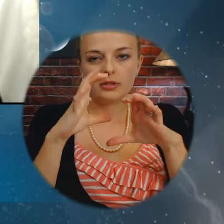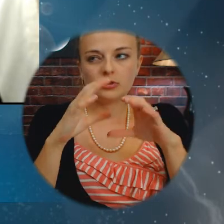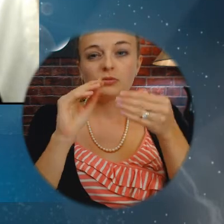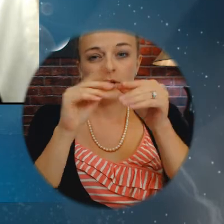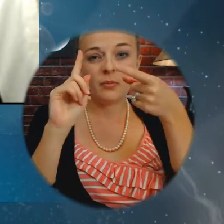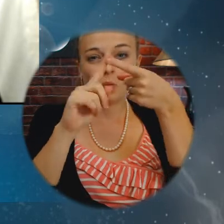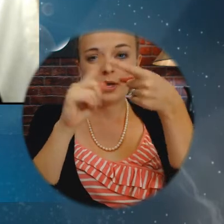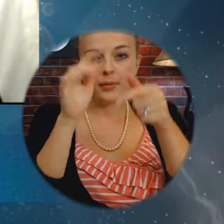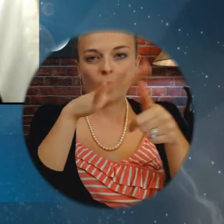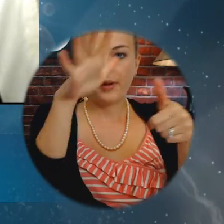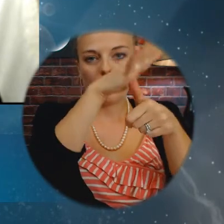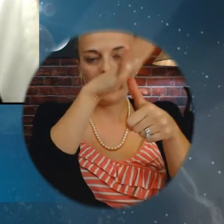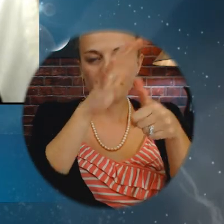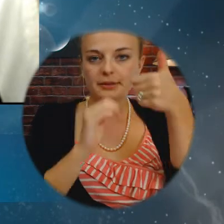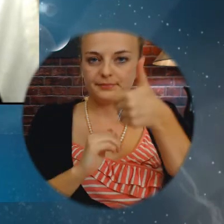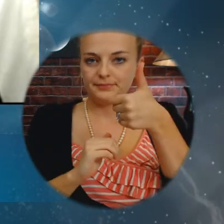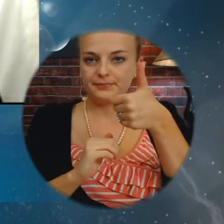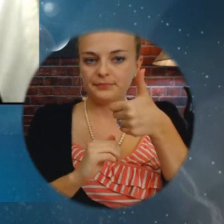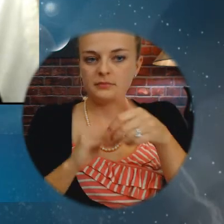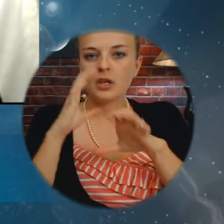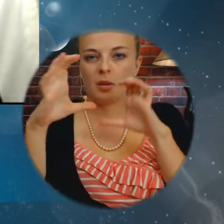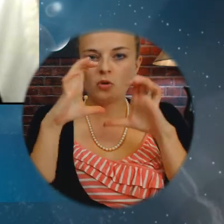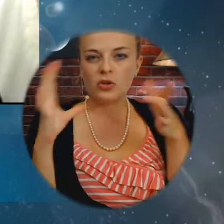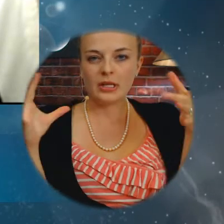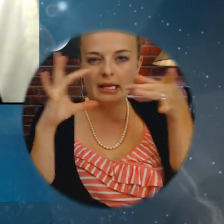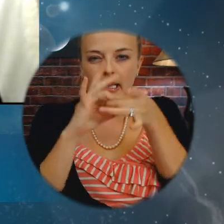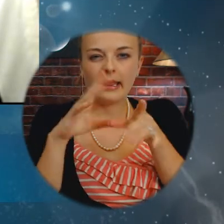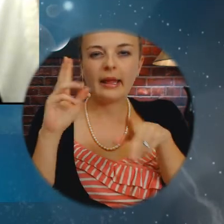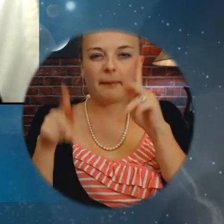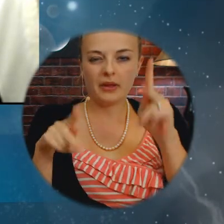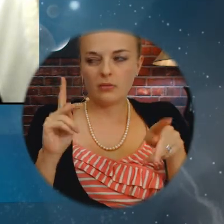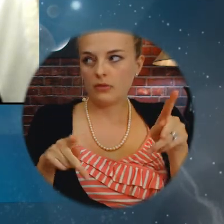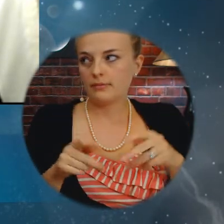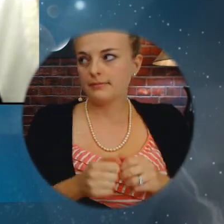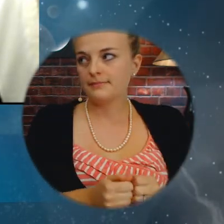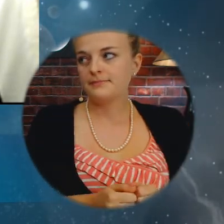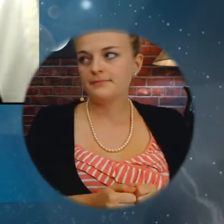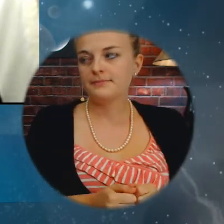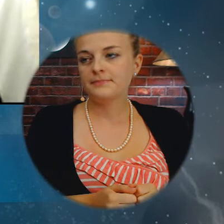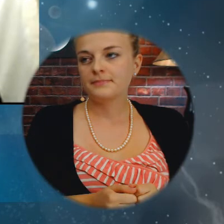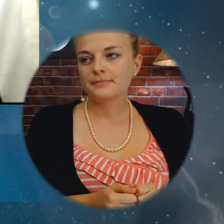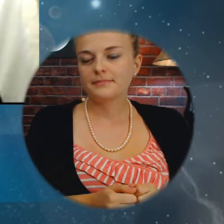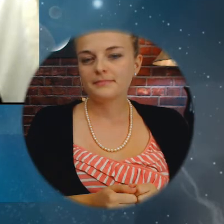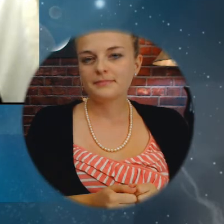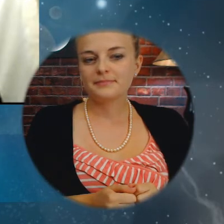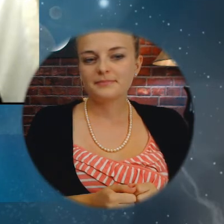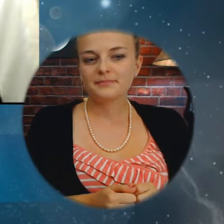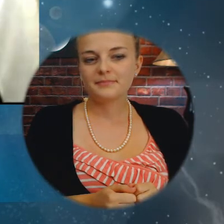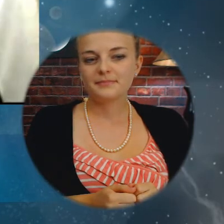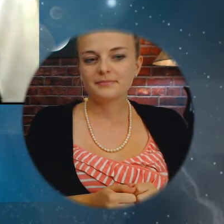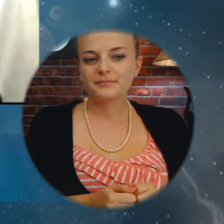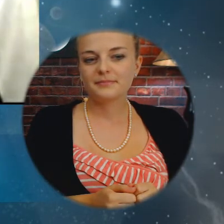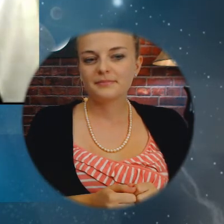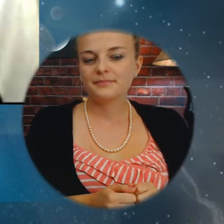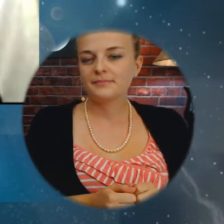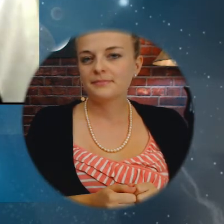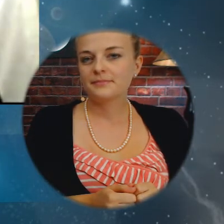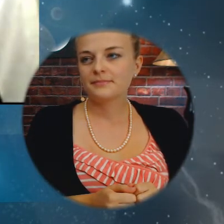Because communication is really what kind of connects us to people. It does connect us to people. I'm listening to you right now and talking to you.